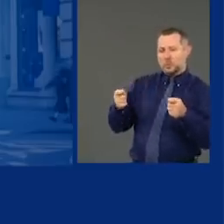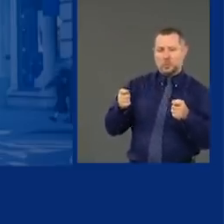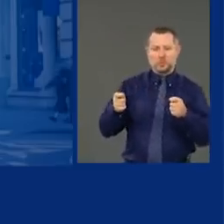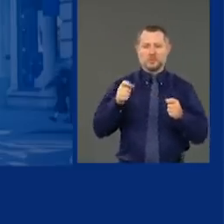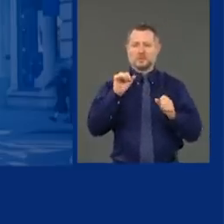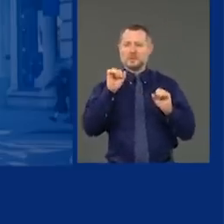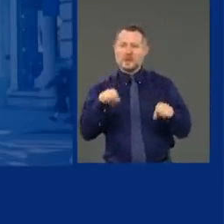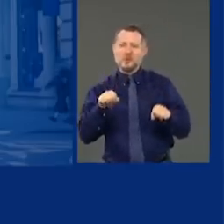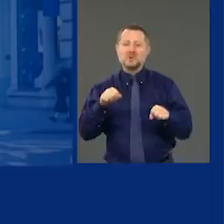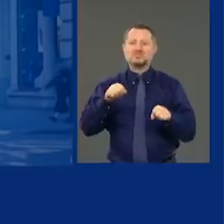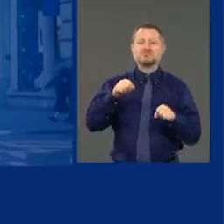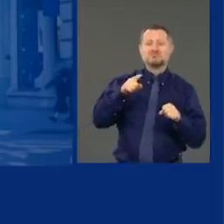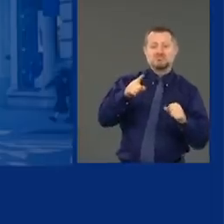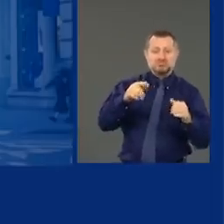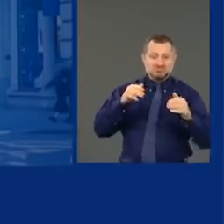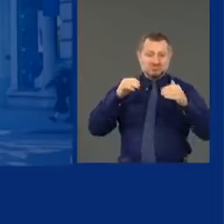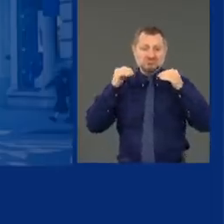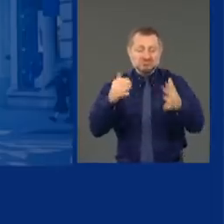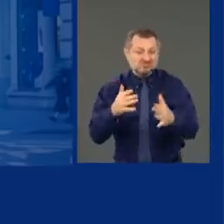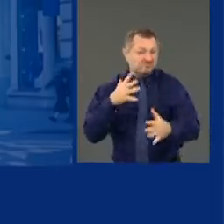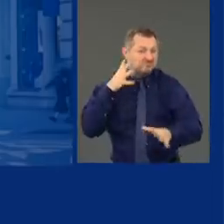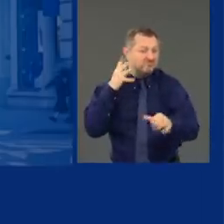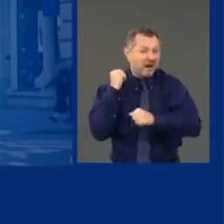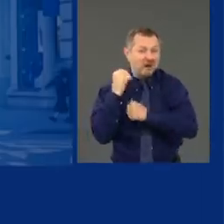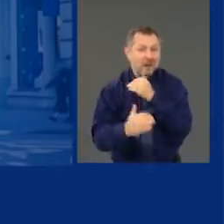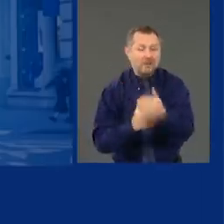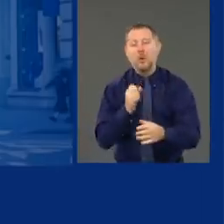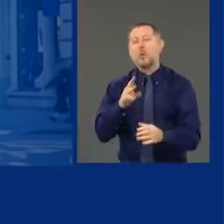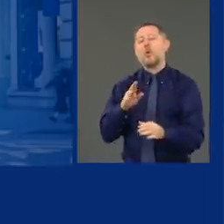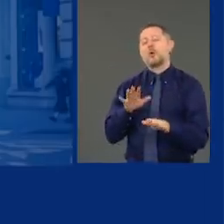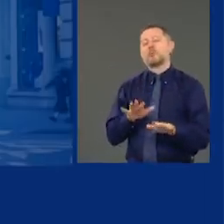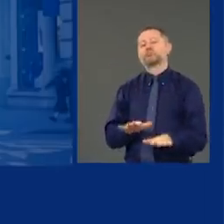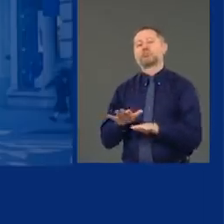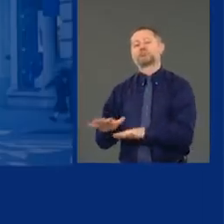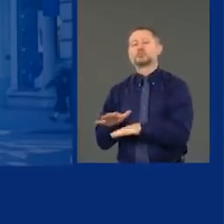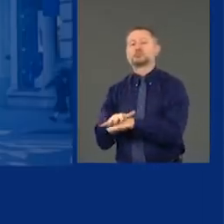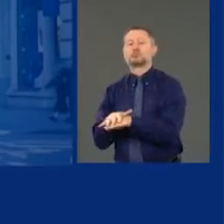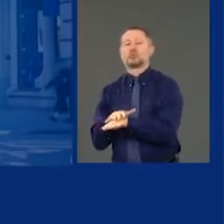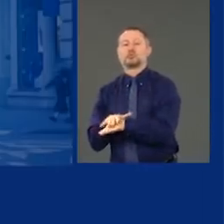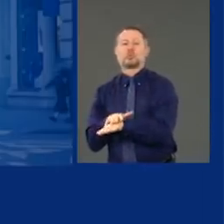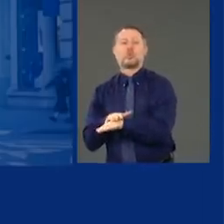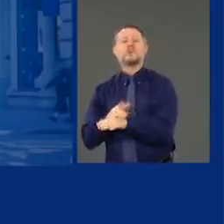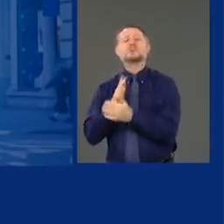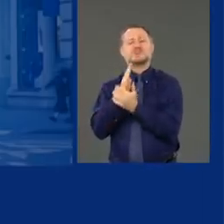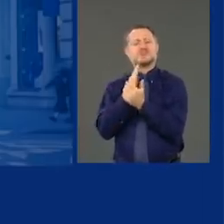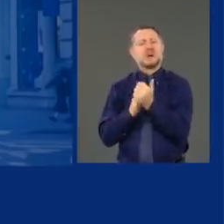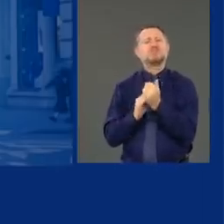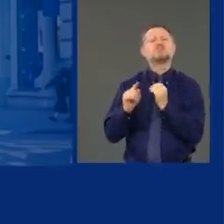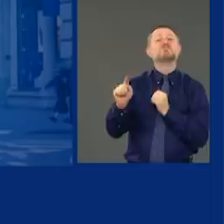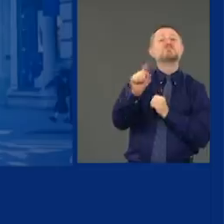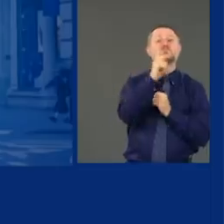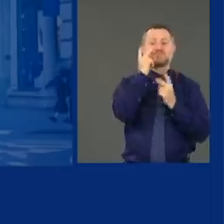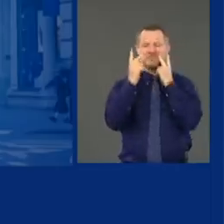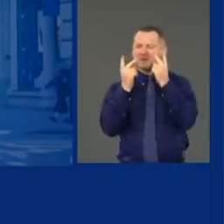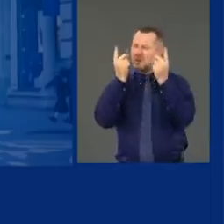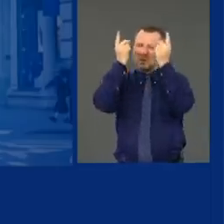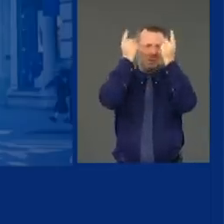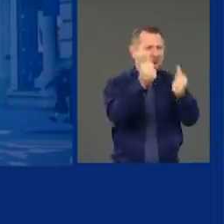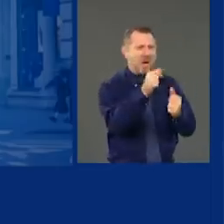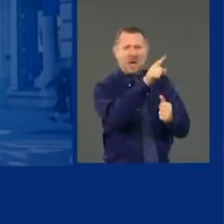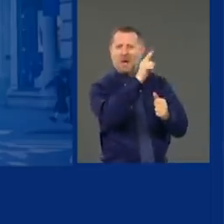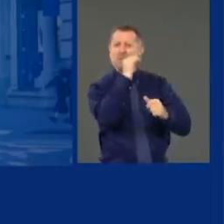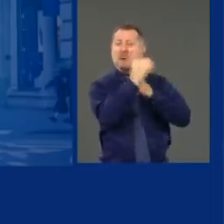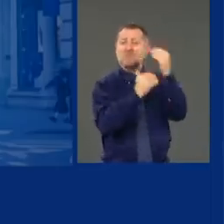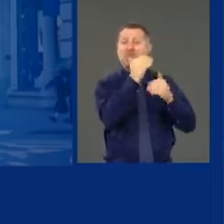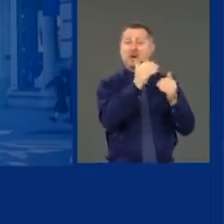slower. We've seen it opened very fast. We've seen it opened all at once. We've seen states get into trouble. We've seen countries get into